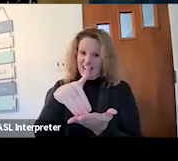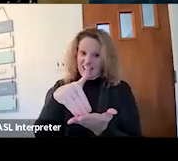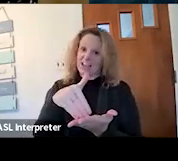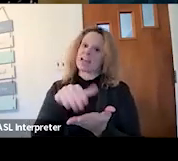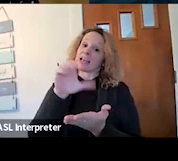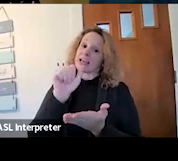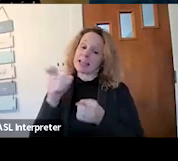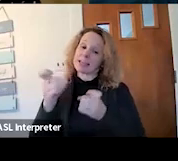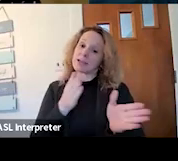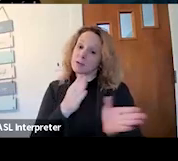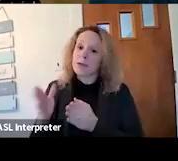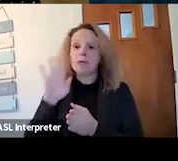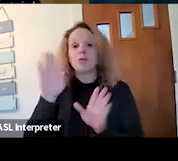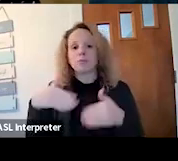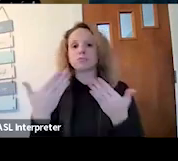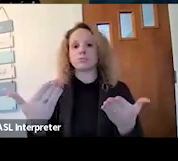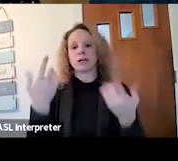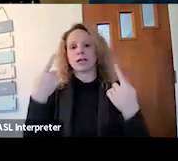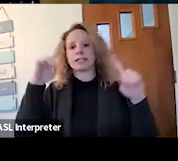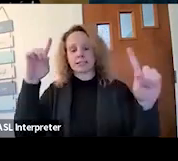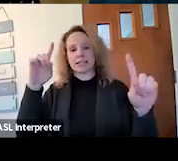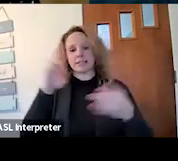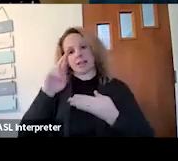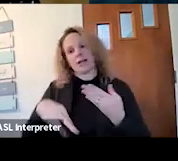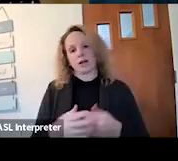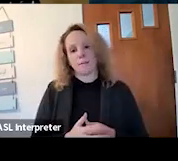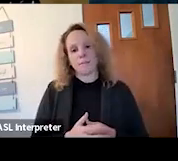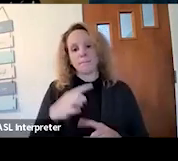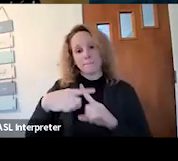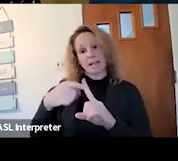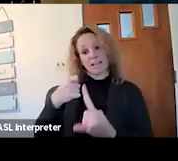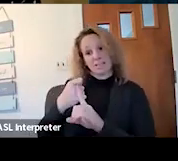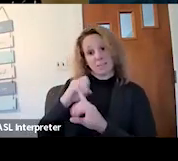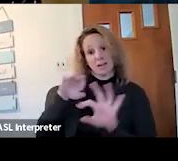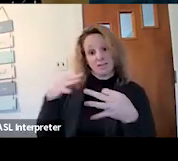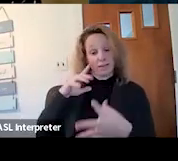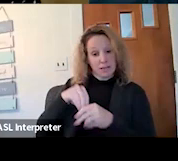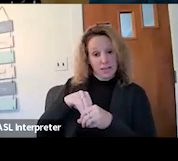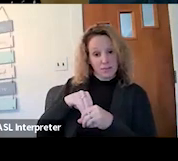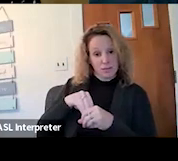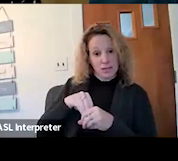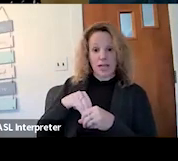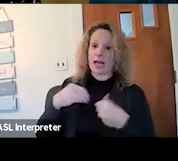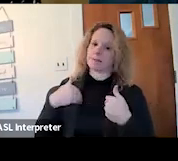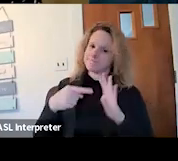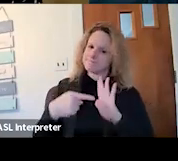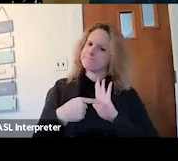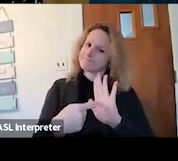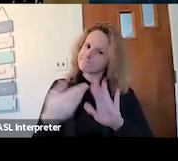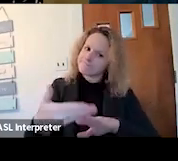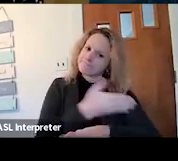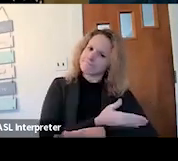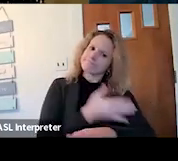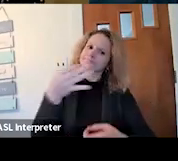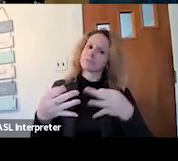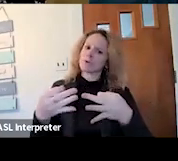management plan will provide successful life outcomes. The positive impact of family engagement has been demonstrated to increase courts'